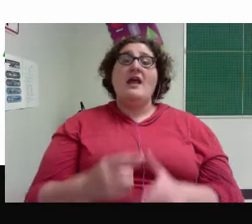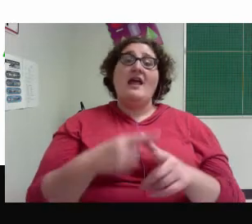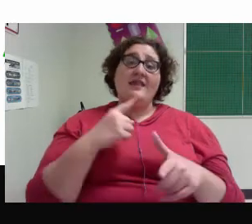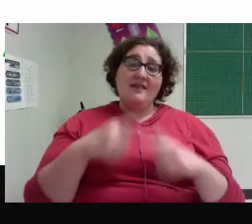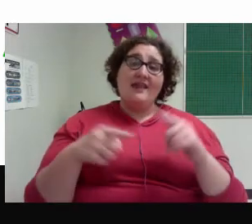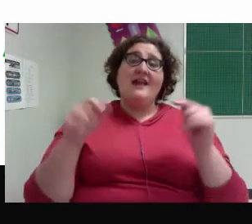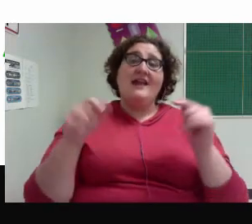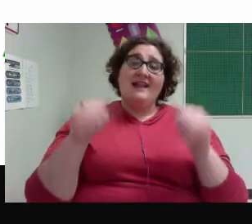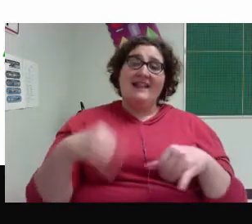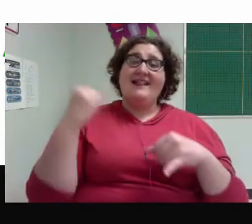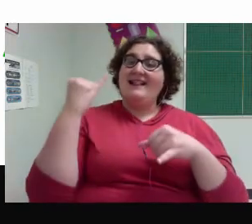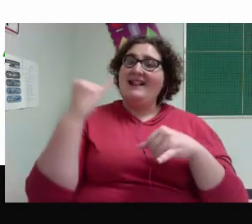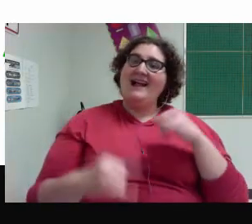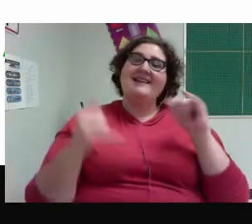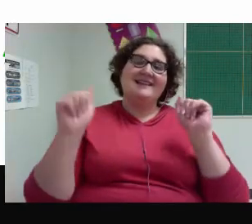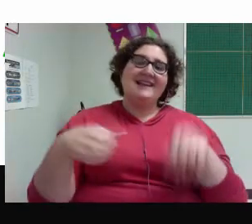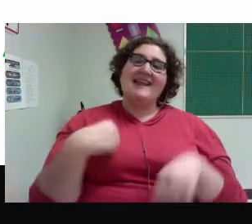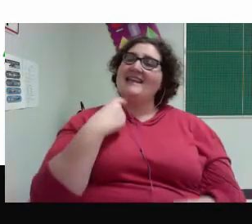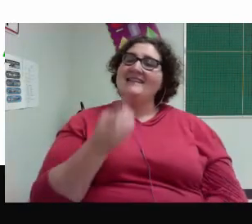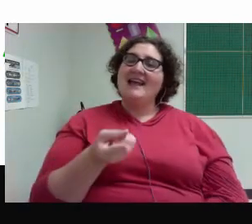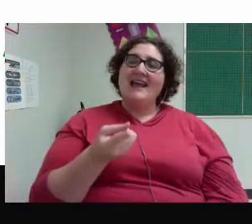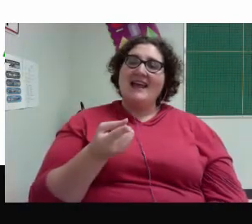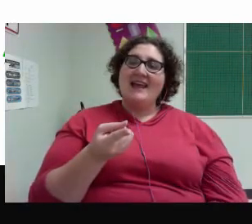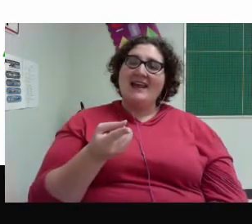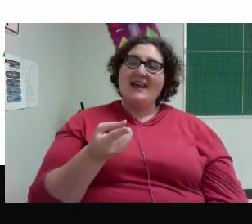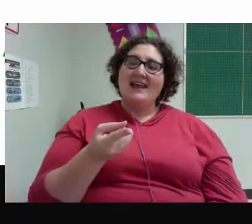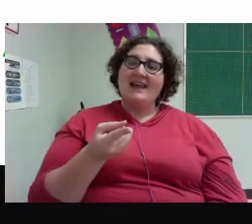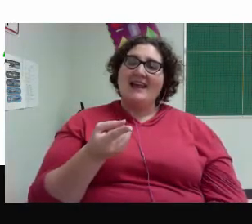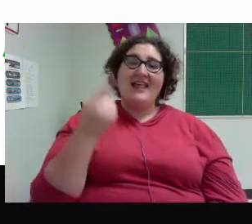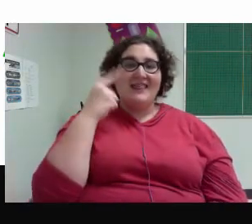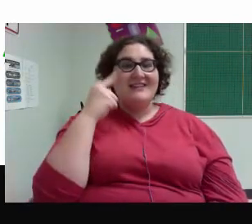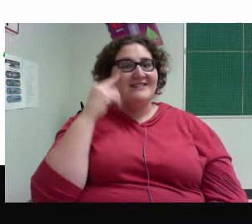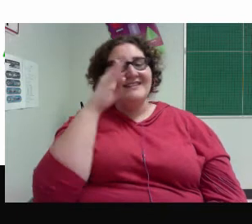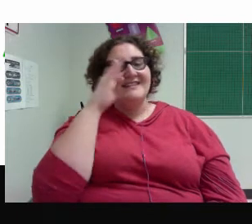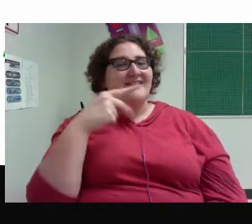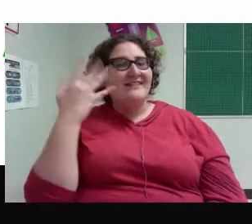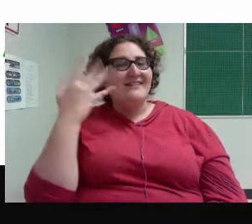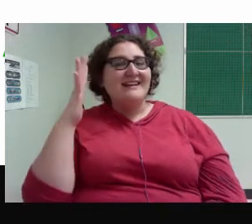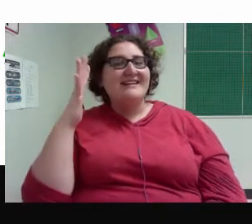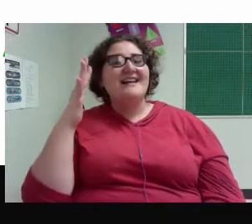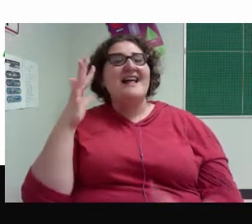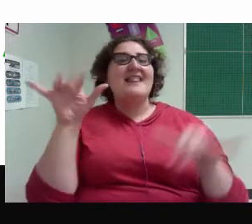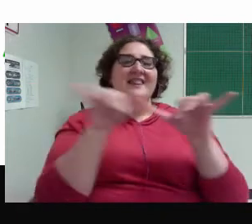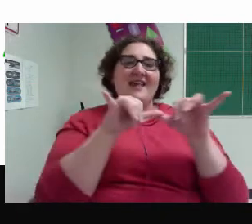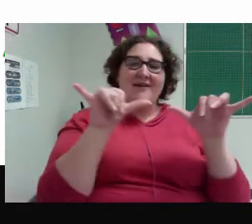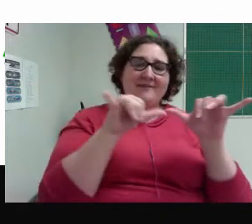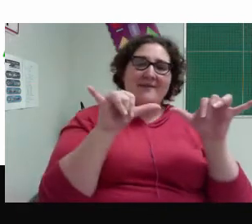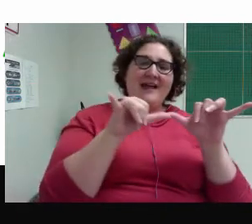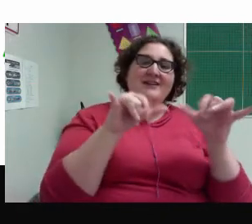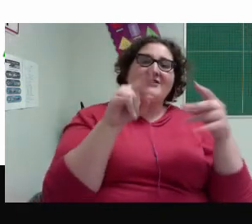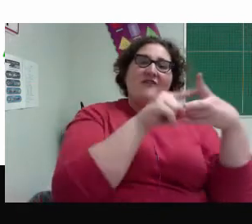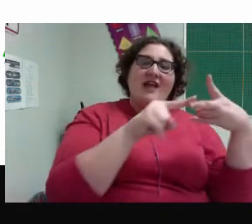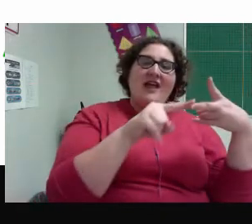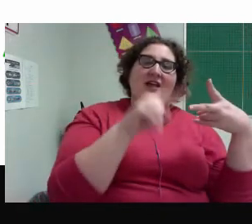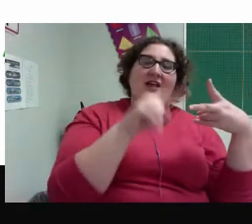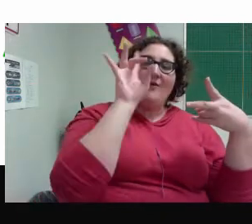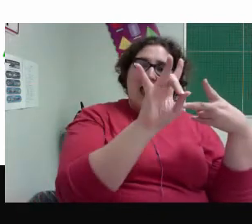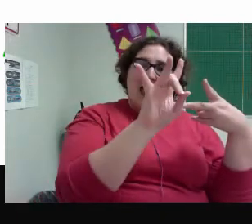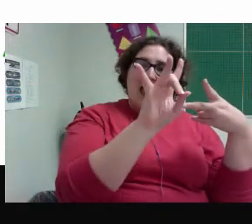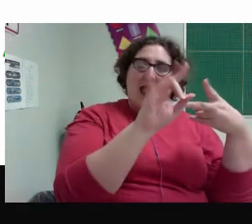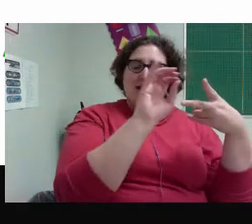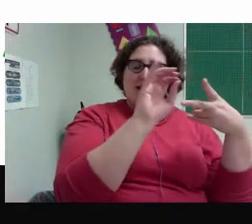And then we can finally say, I bet you thought we'd never get here, the measure of angle